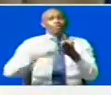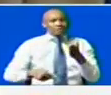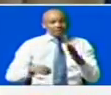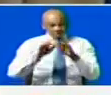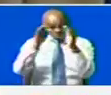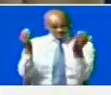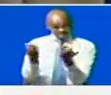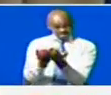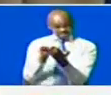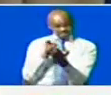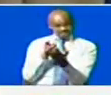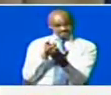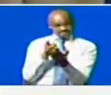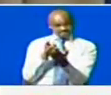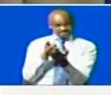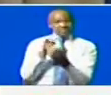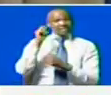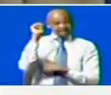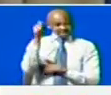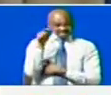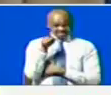world that Kenya